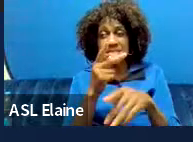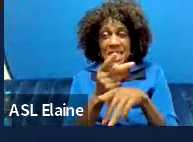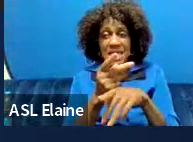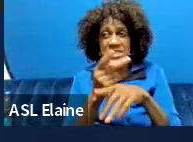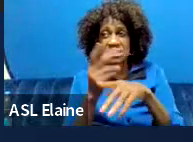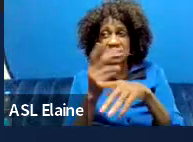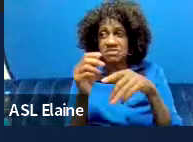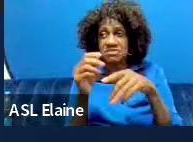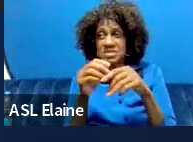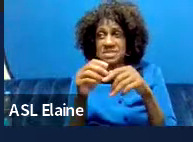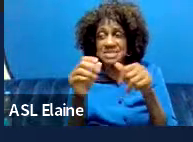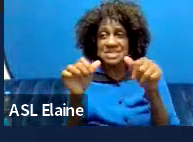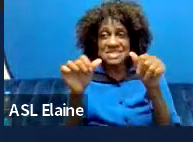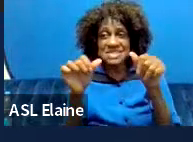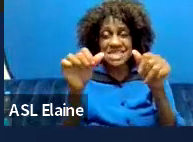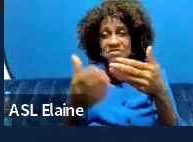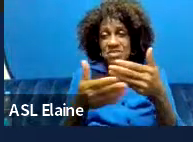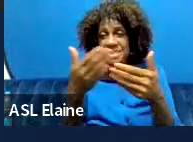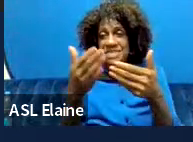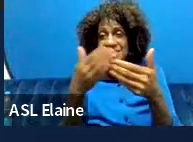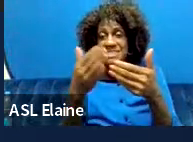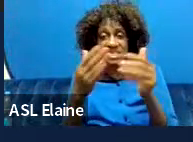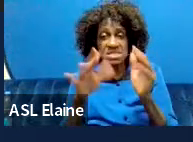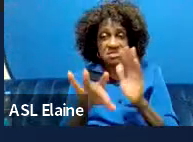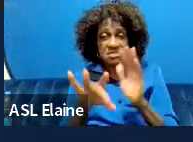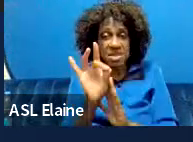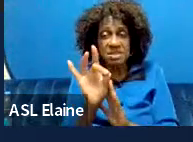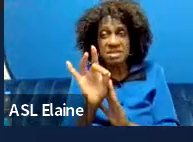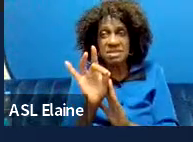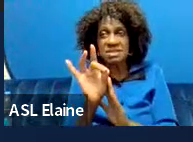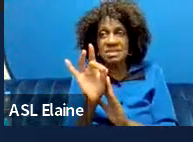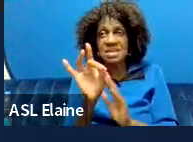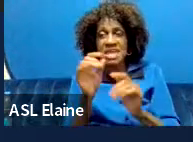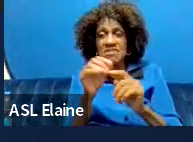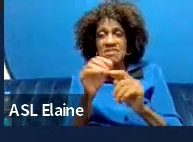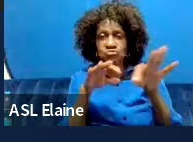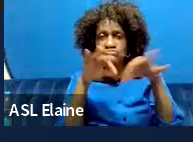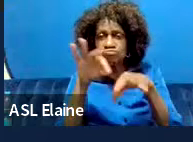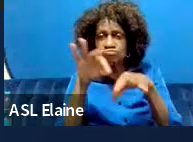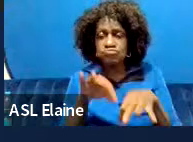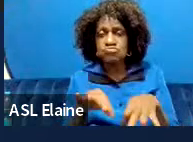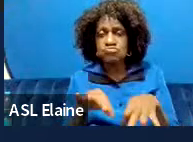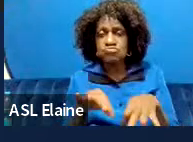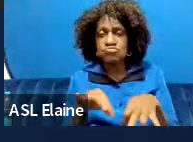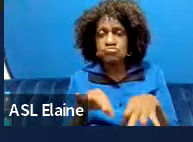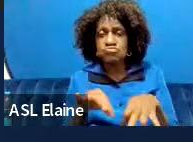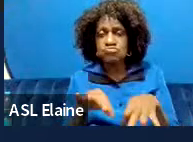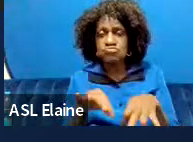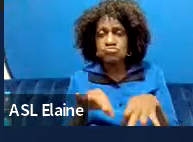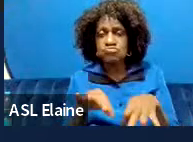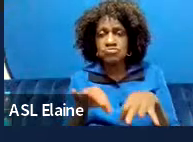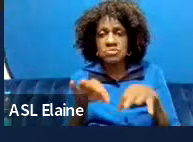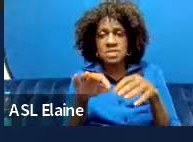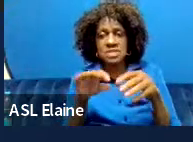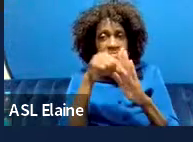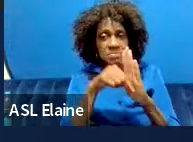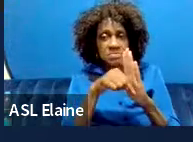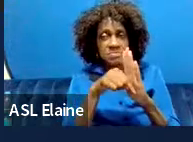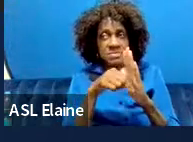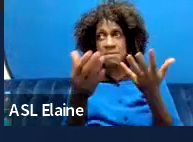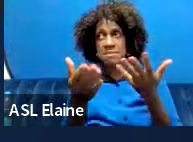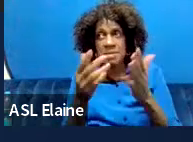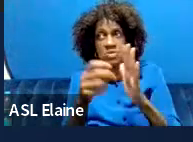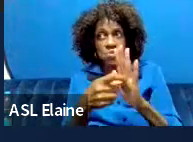that would be easily located, very descriptive, maybe the requirement for providing